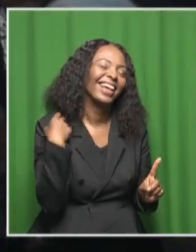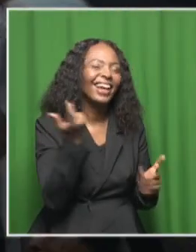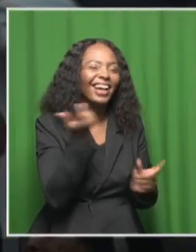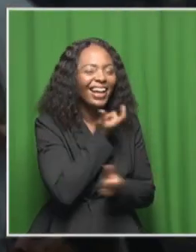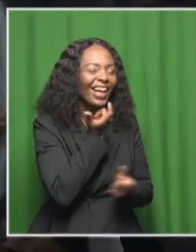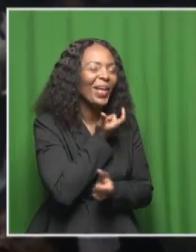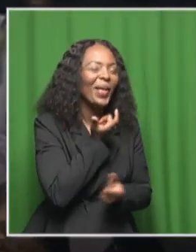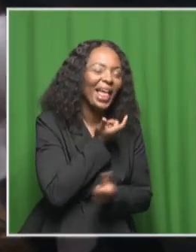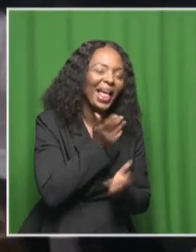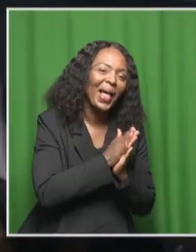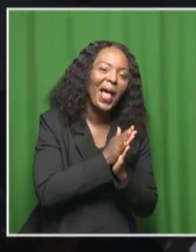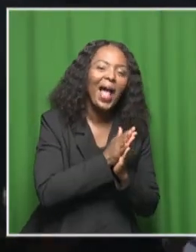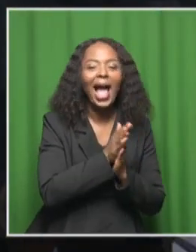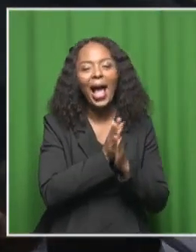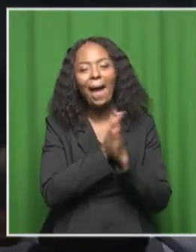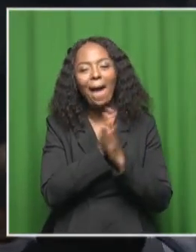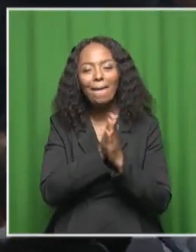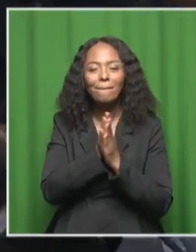Let me do this.